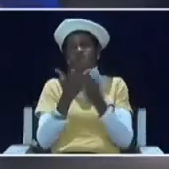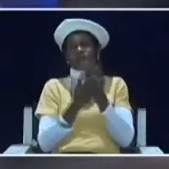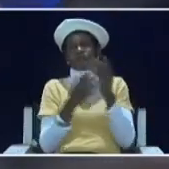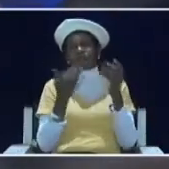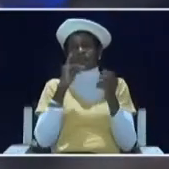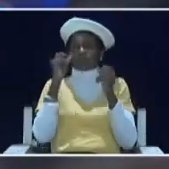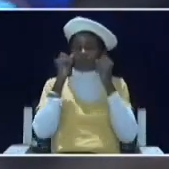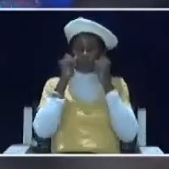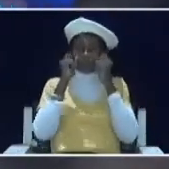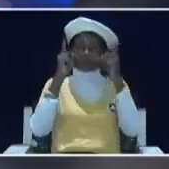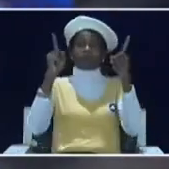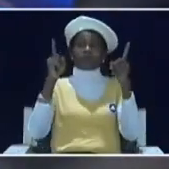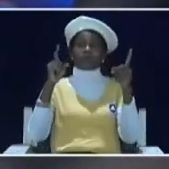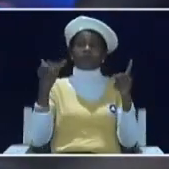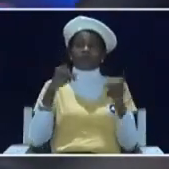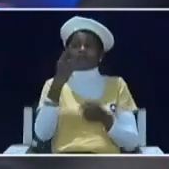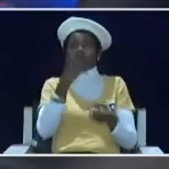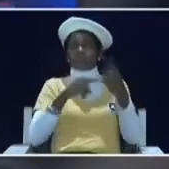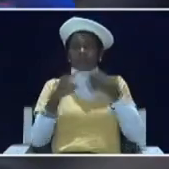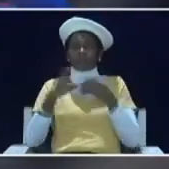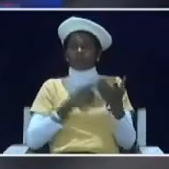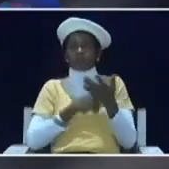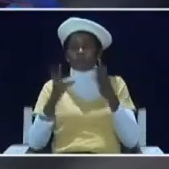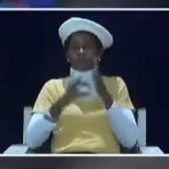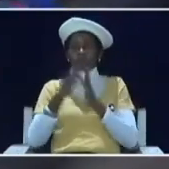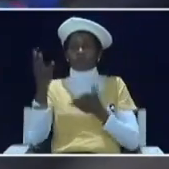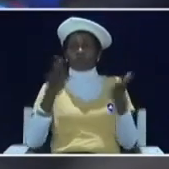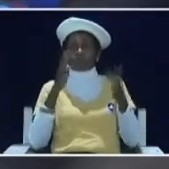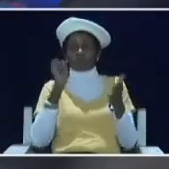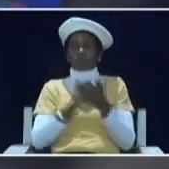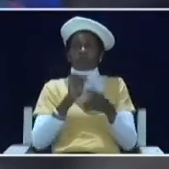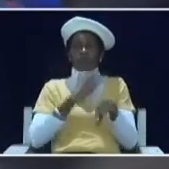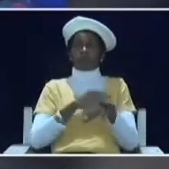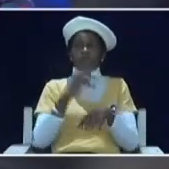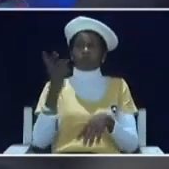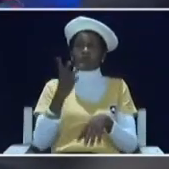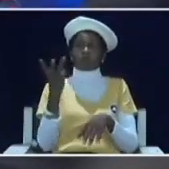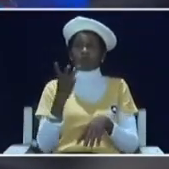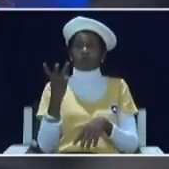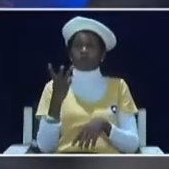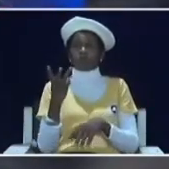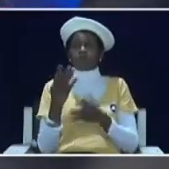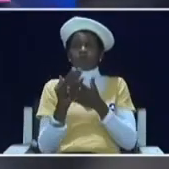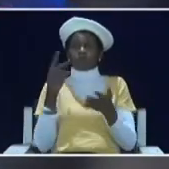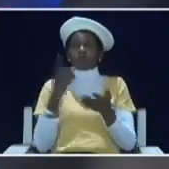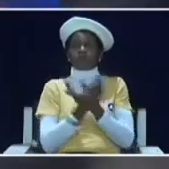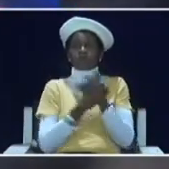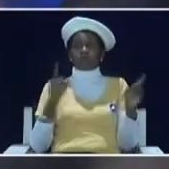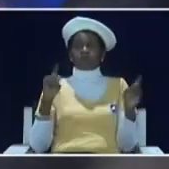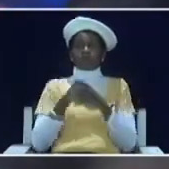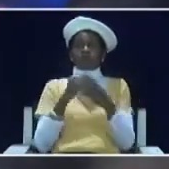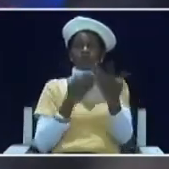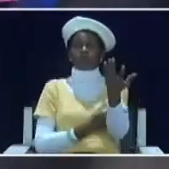so surprised. We came during the Holy Ghost service. That was on Wednesday, before the deliverance service